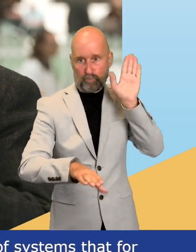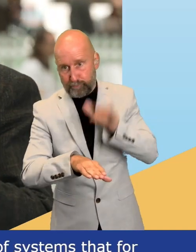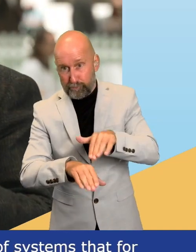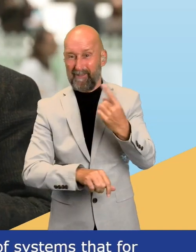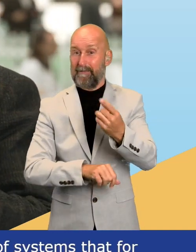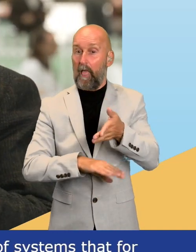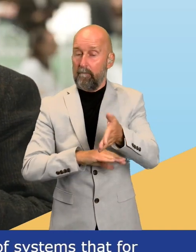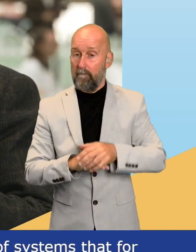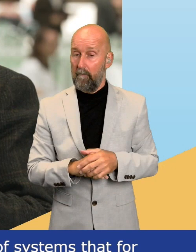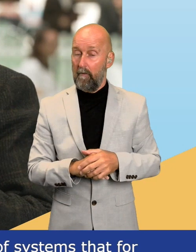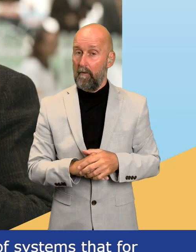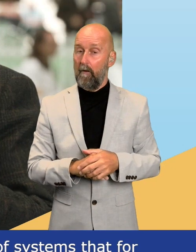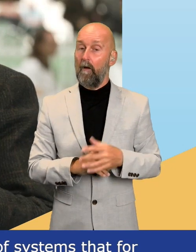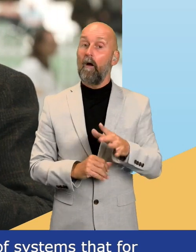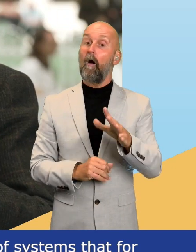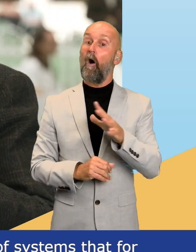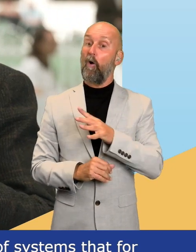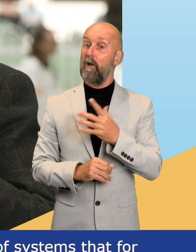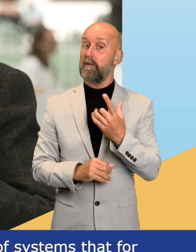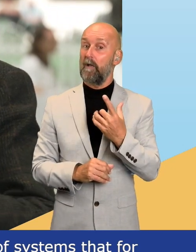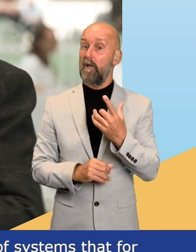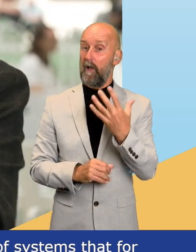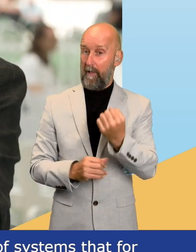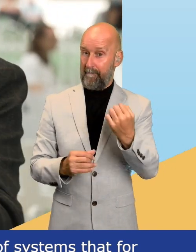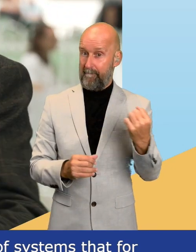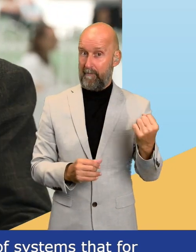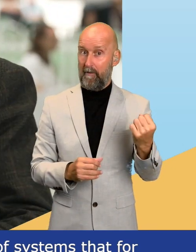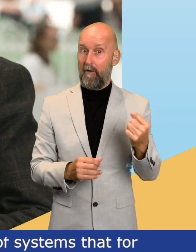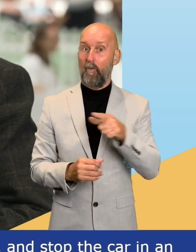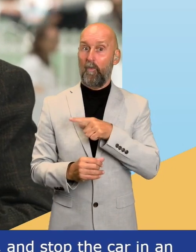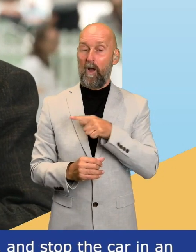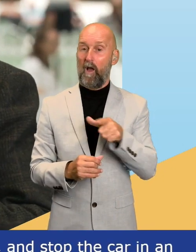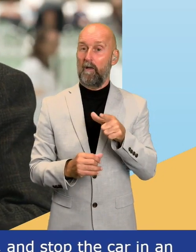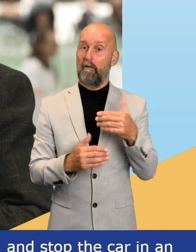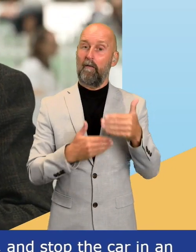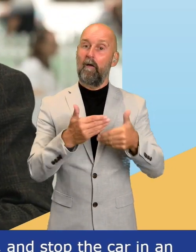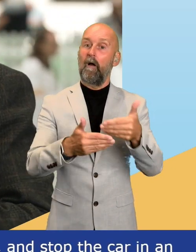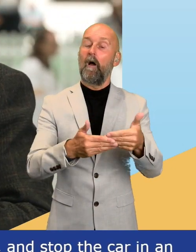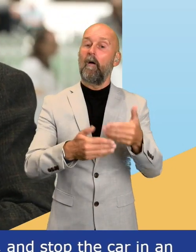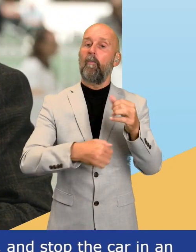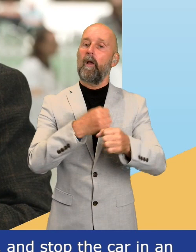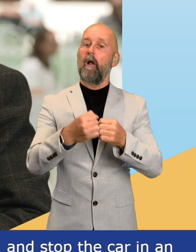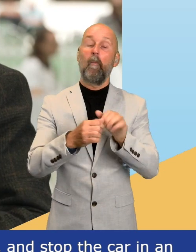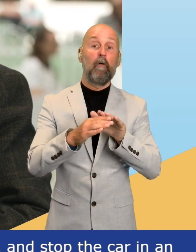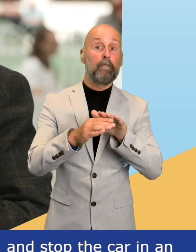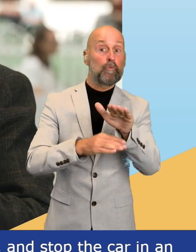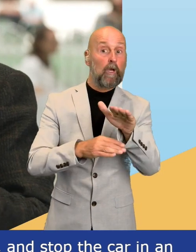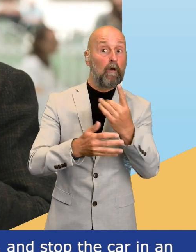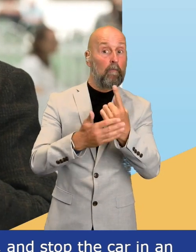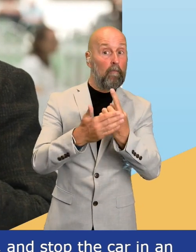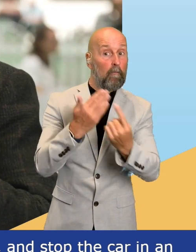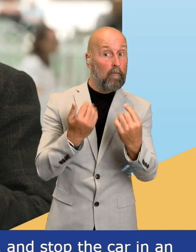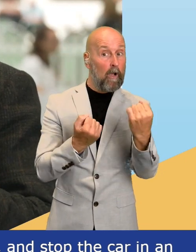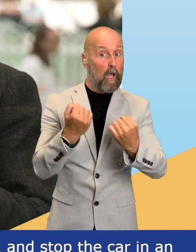And those are all things that are on the steer, basically, we need to get us towards fully autonomous cars if we're going to do that. But I